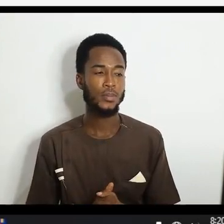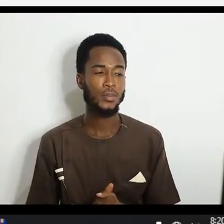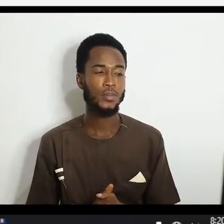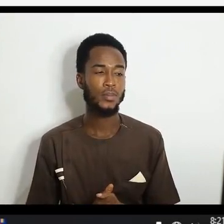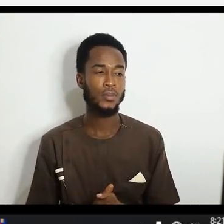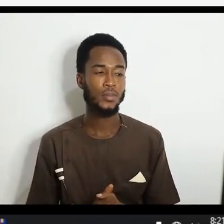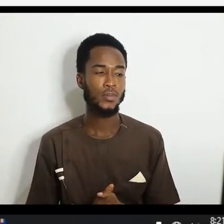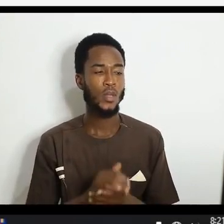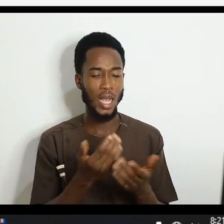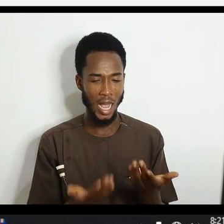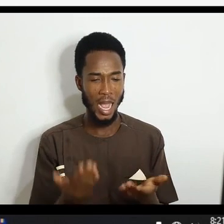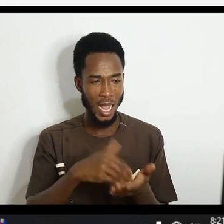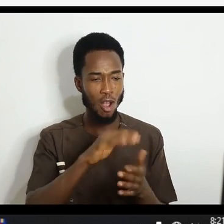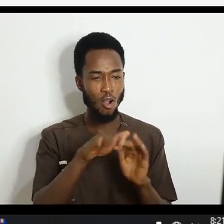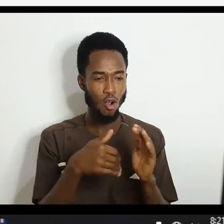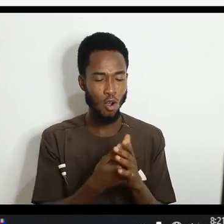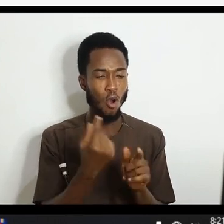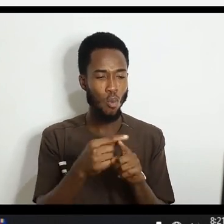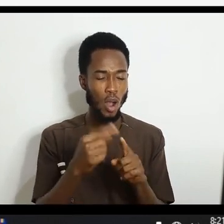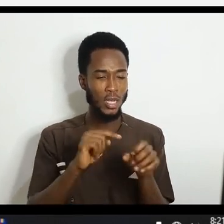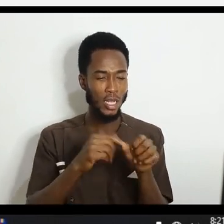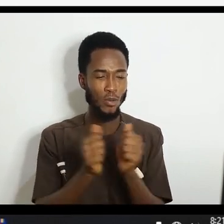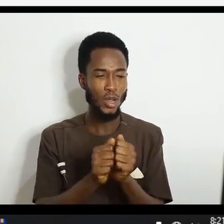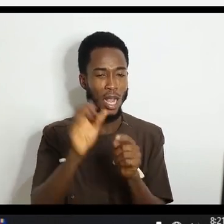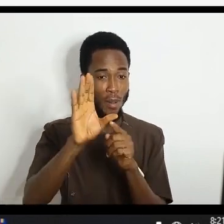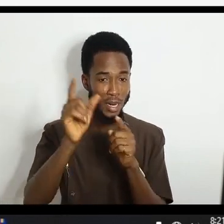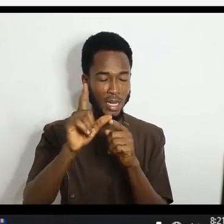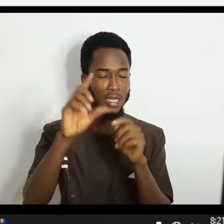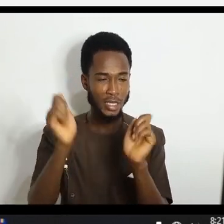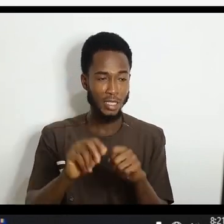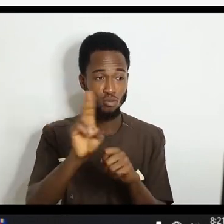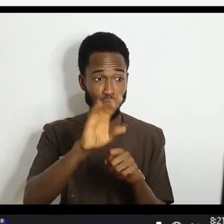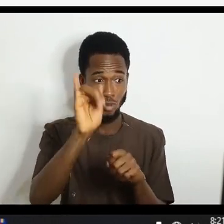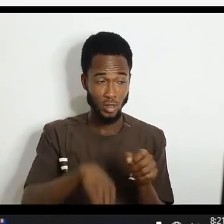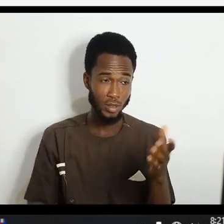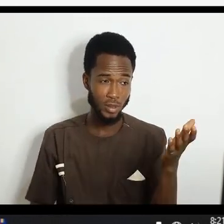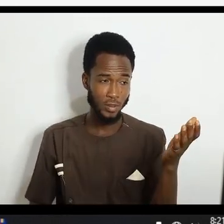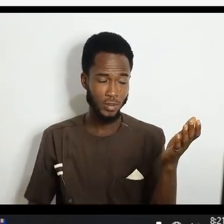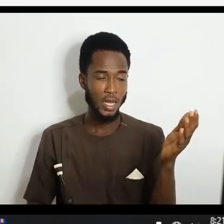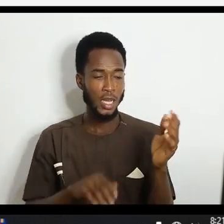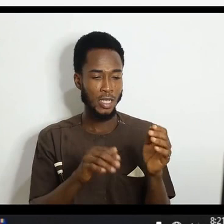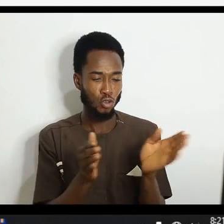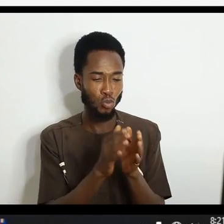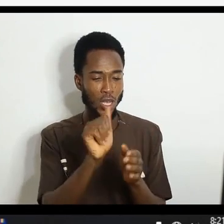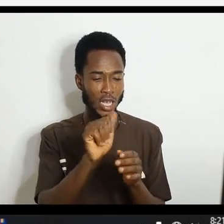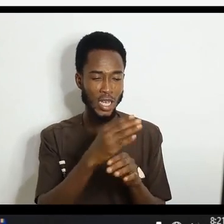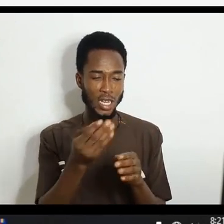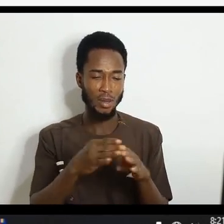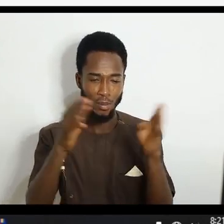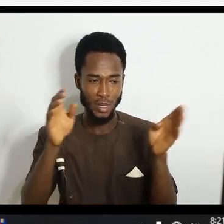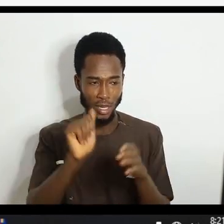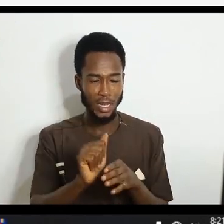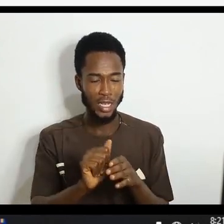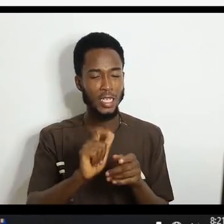Like you want every word to start from a capital letter, you can use that A, small a and a big A,